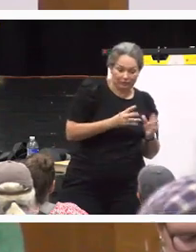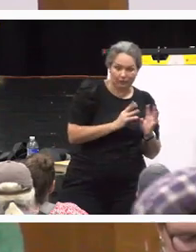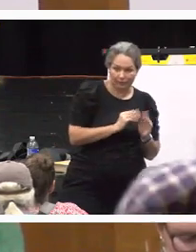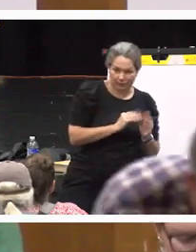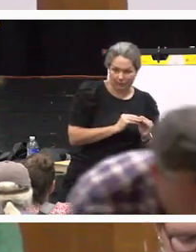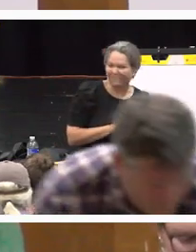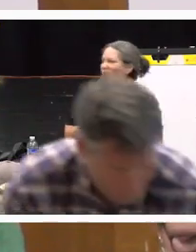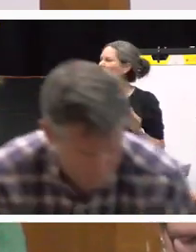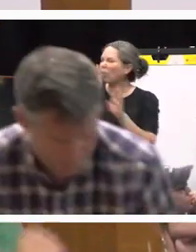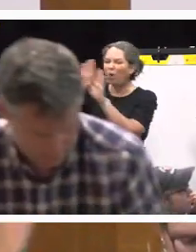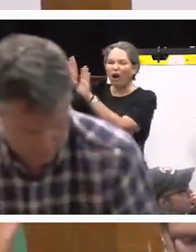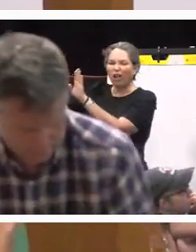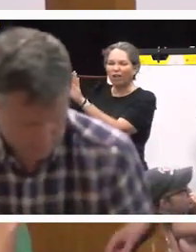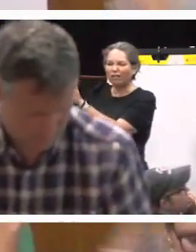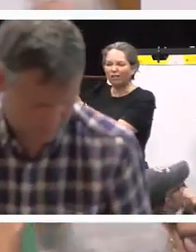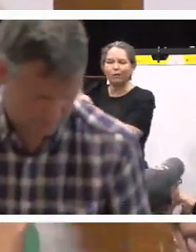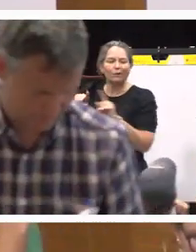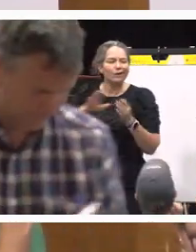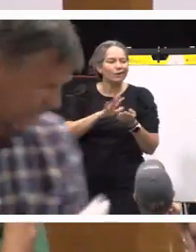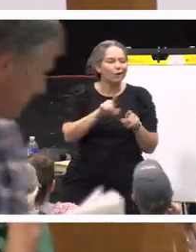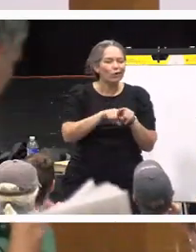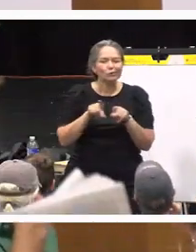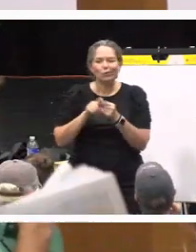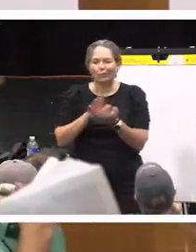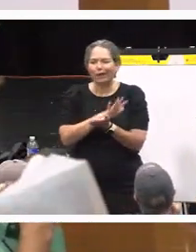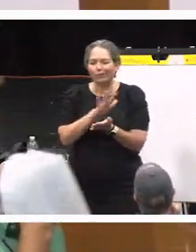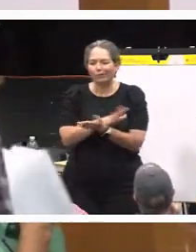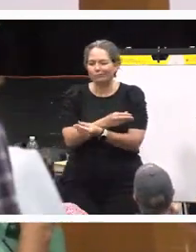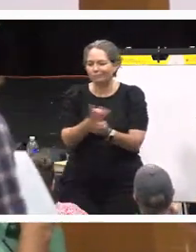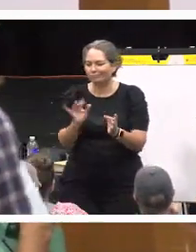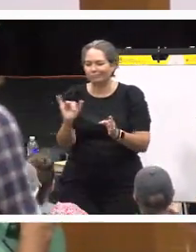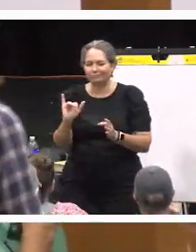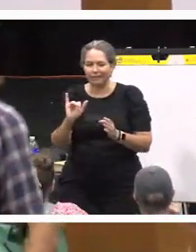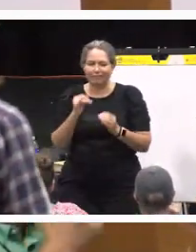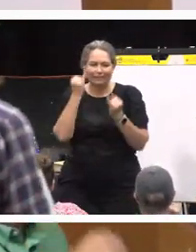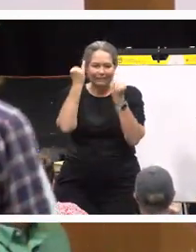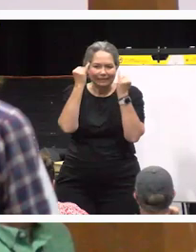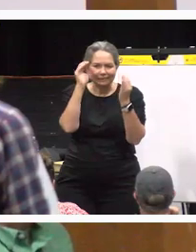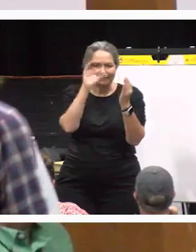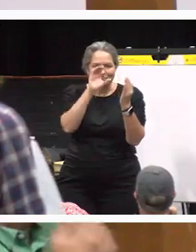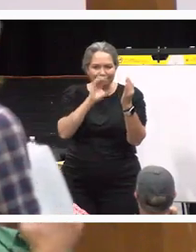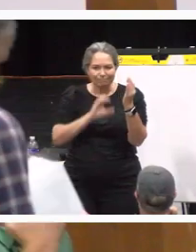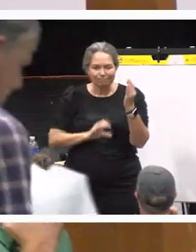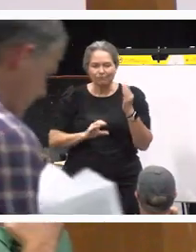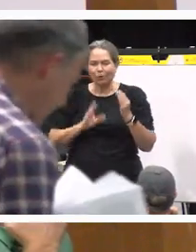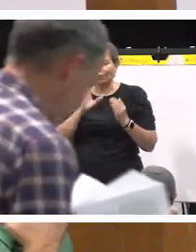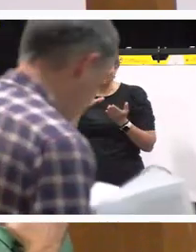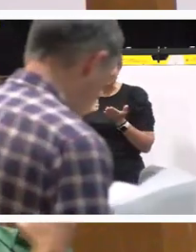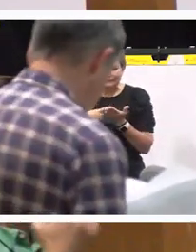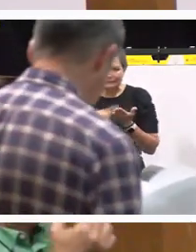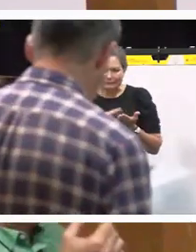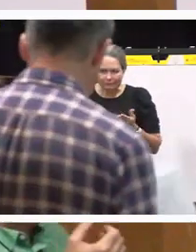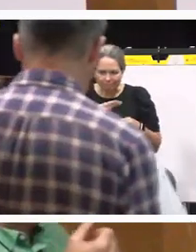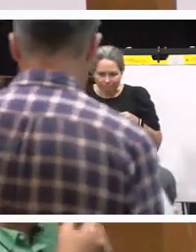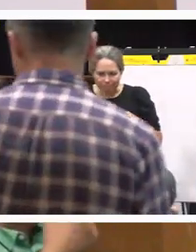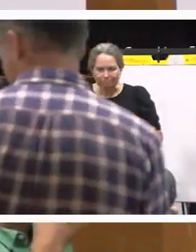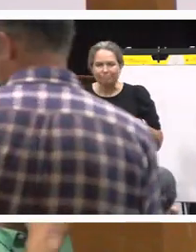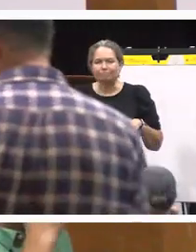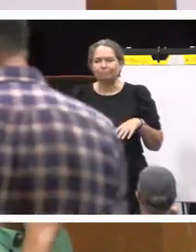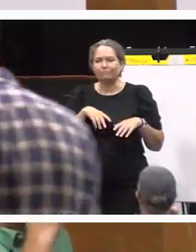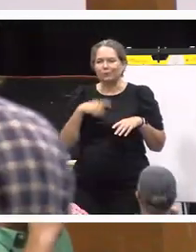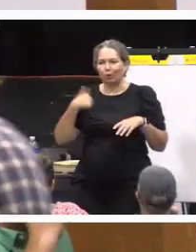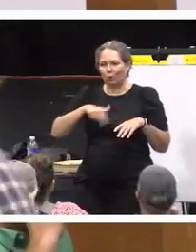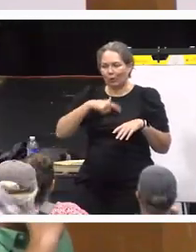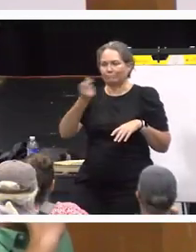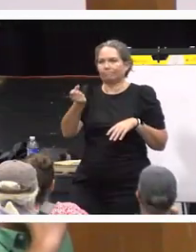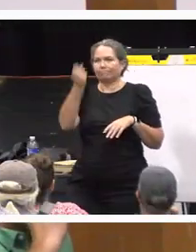got on the wall, but that you also should have as a sheet in front of you. We're going to walk through those really quickly so that we all hear